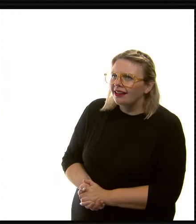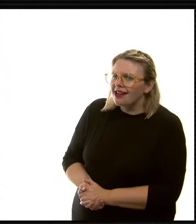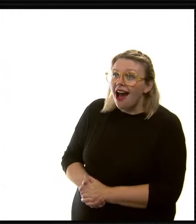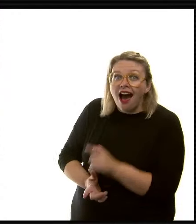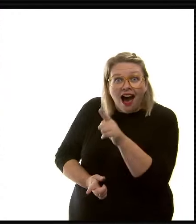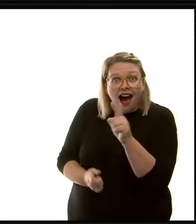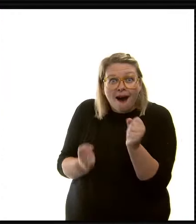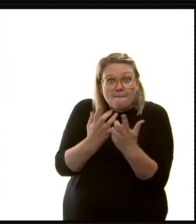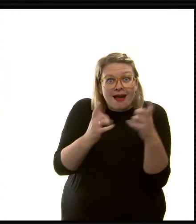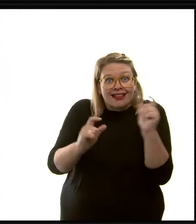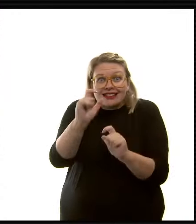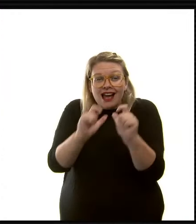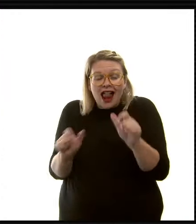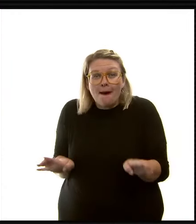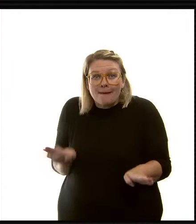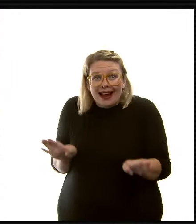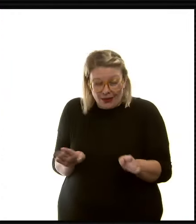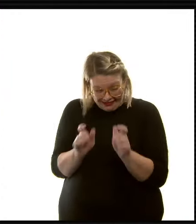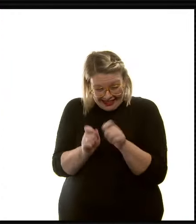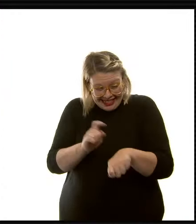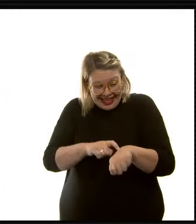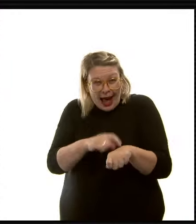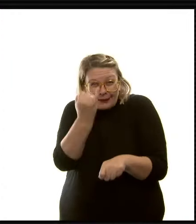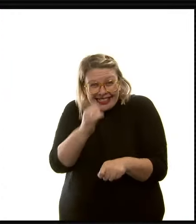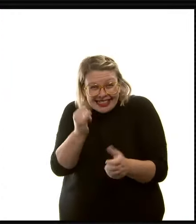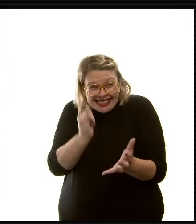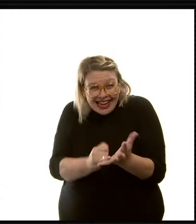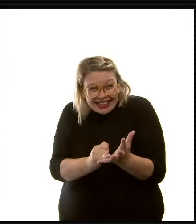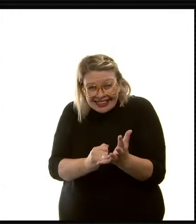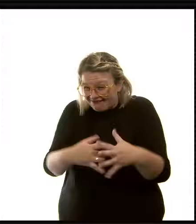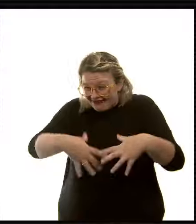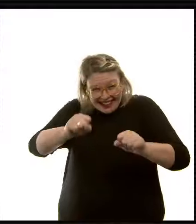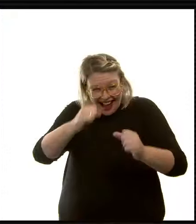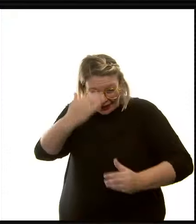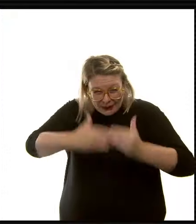Multicolored penguin in 60 seconds. Sounds great. Let's get to building.